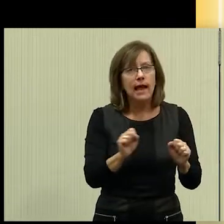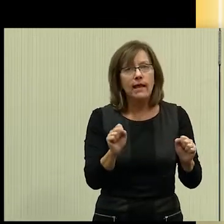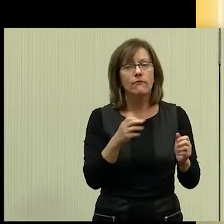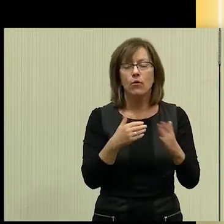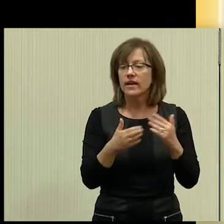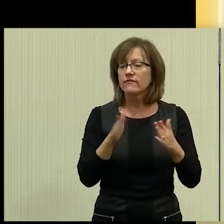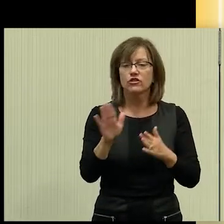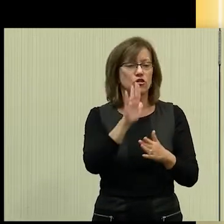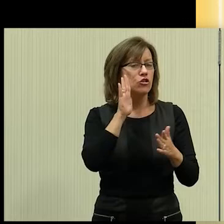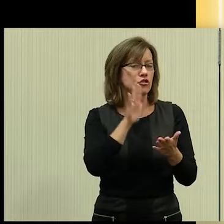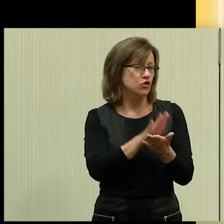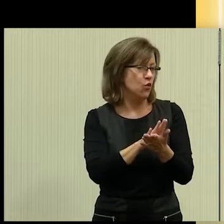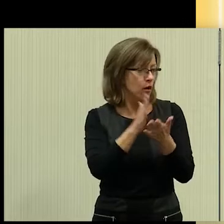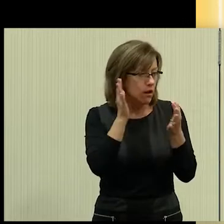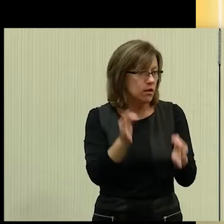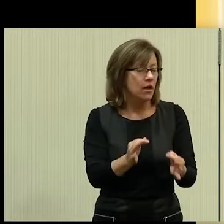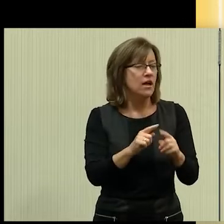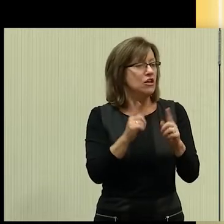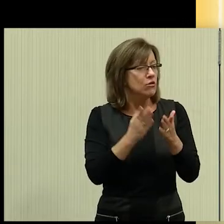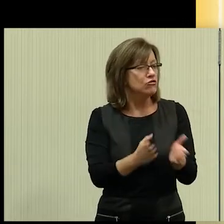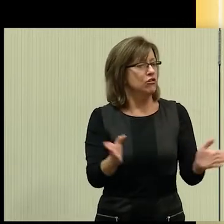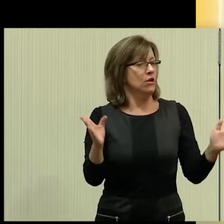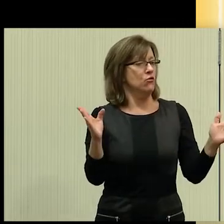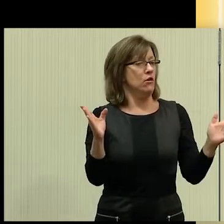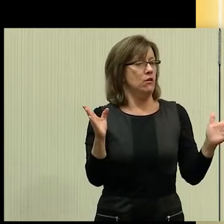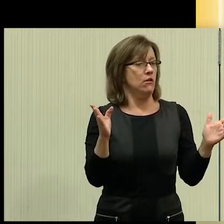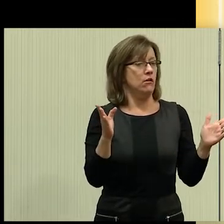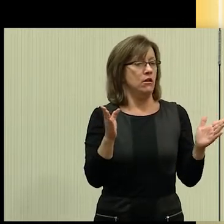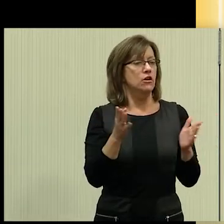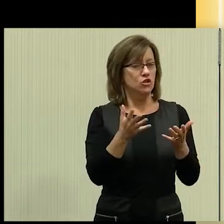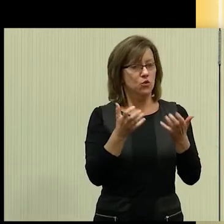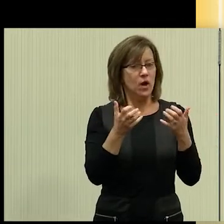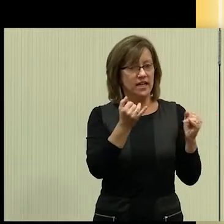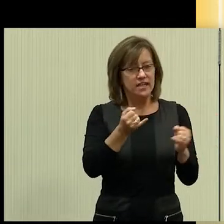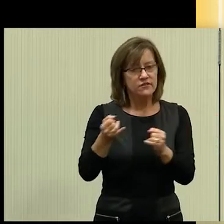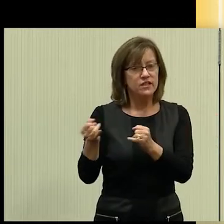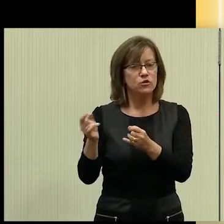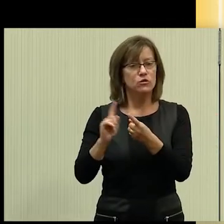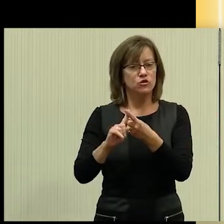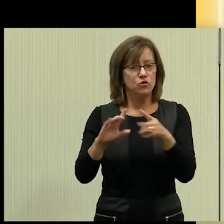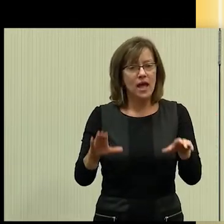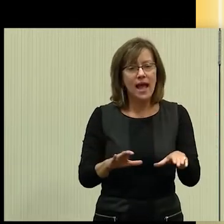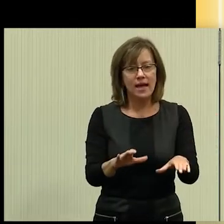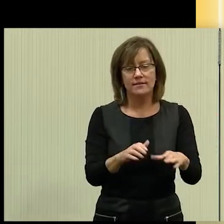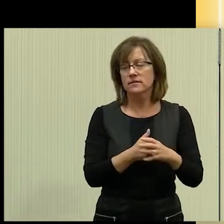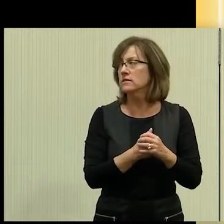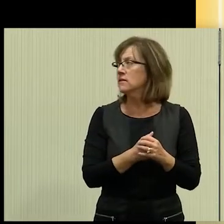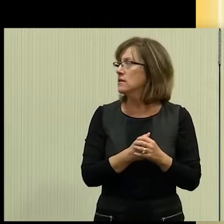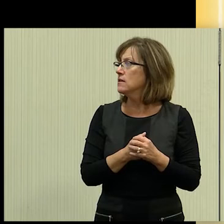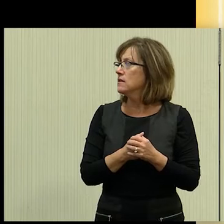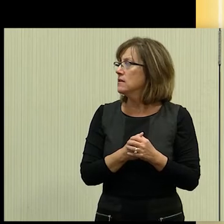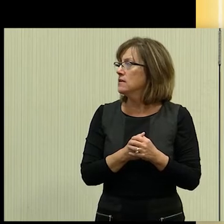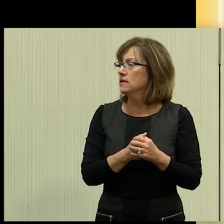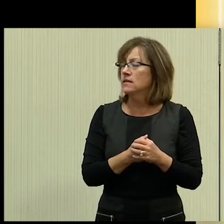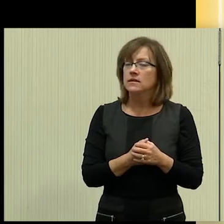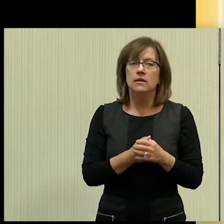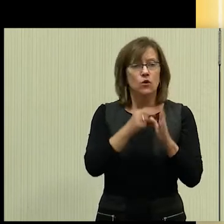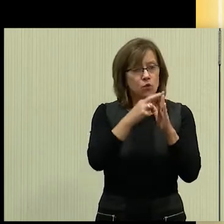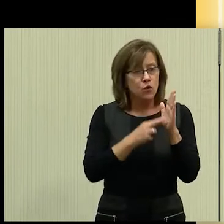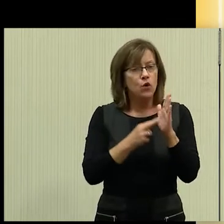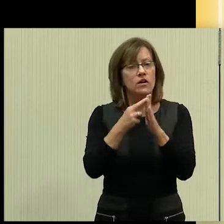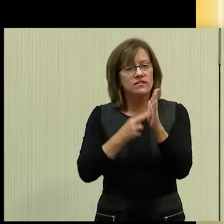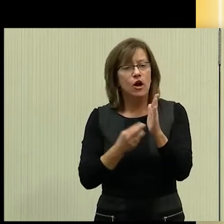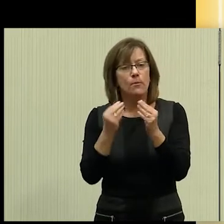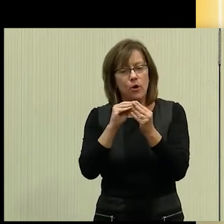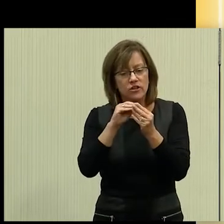school. So they're kind of the broad general ways that you want individuals to act. And then the rules are the more specific,